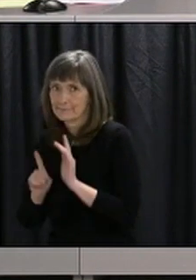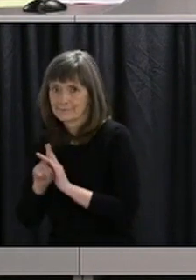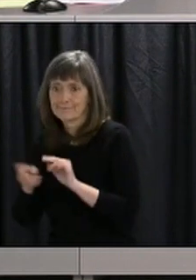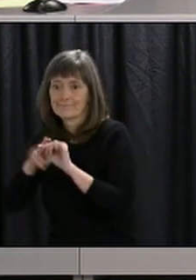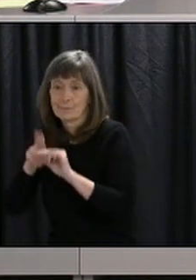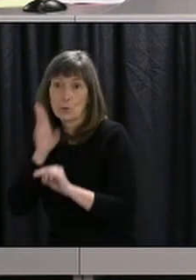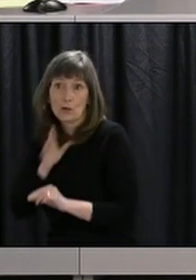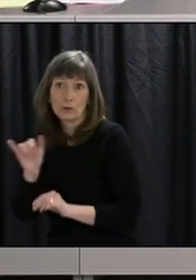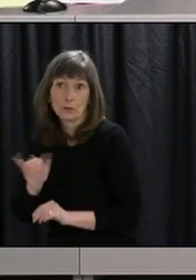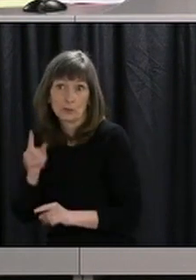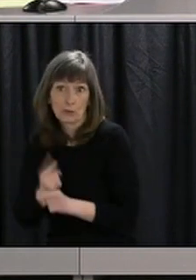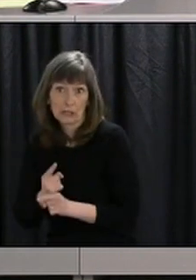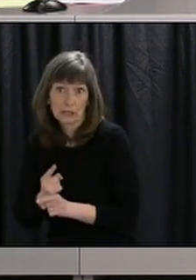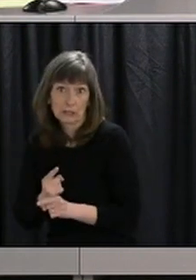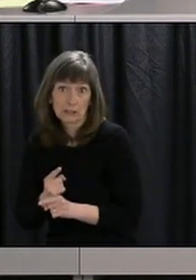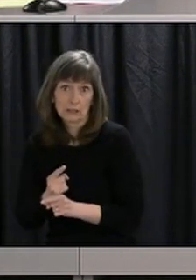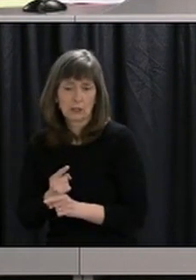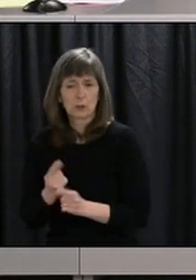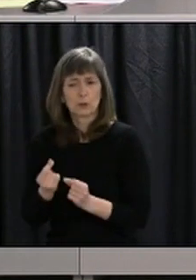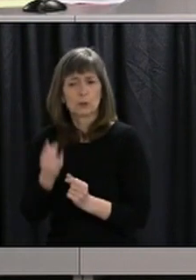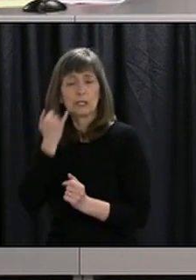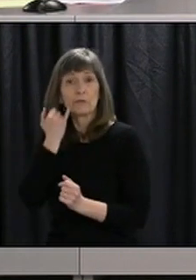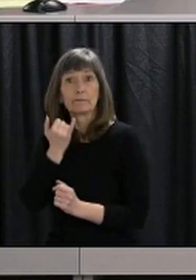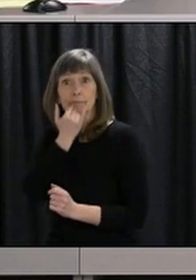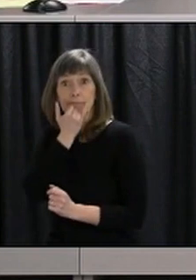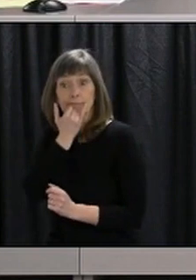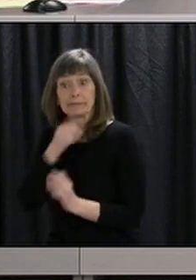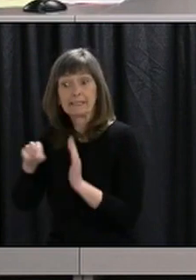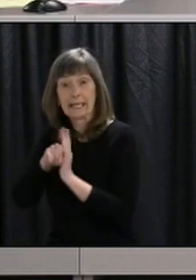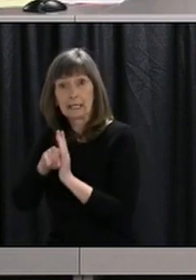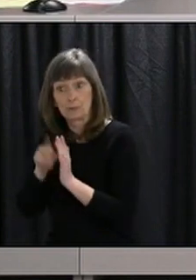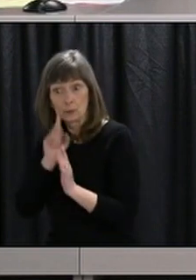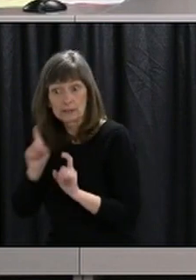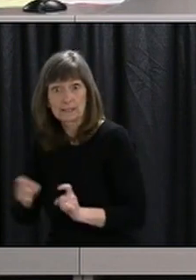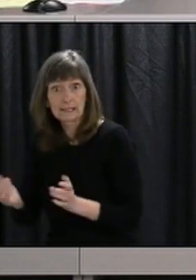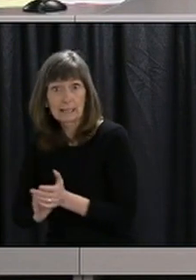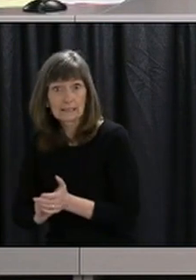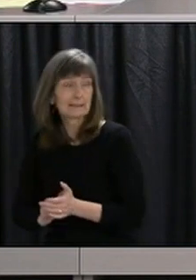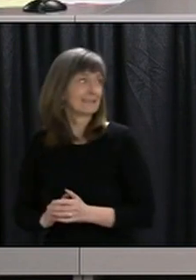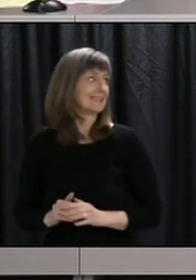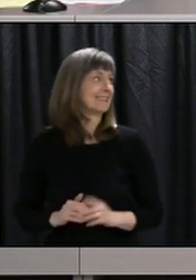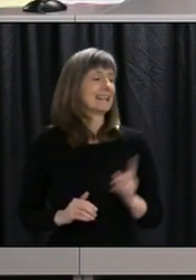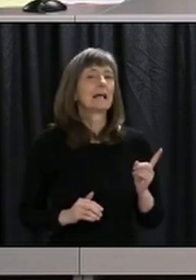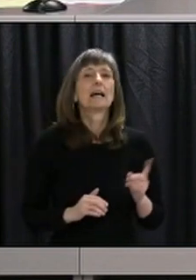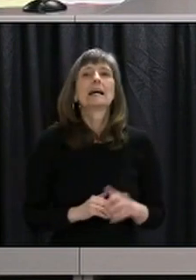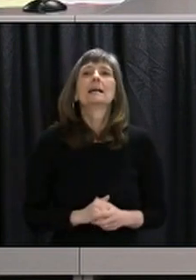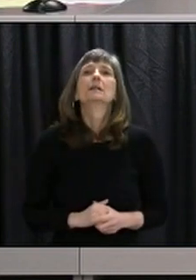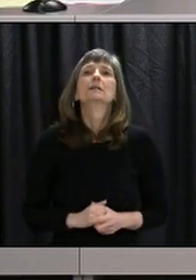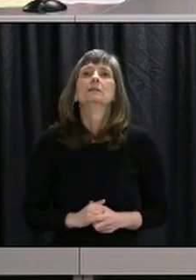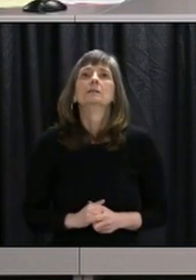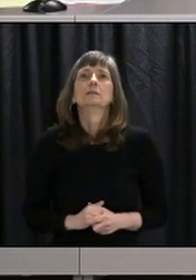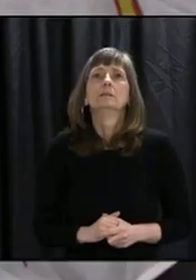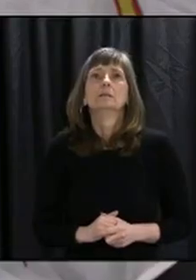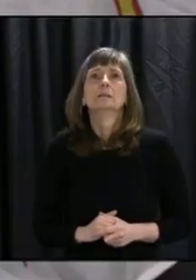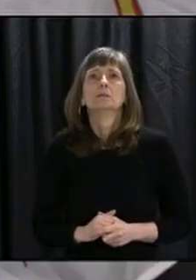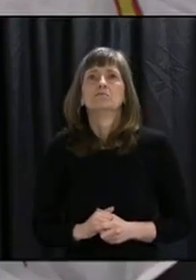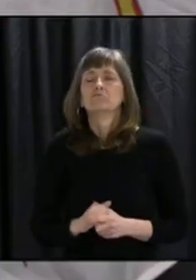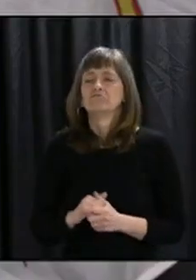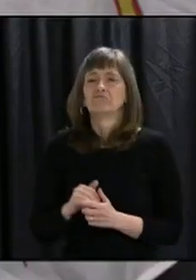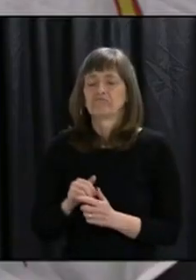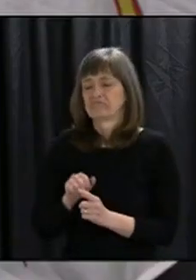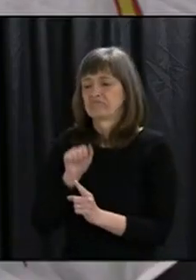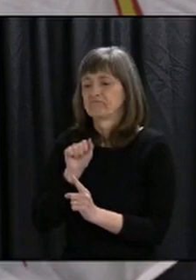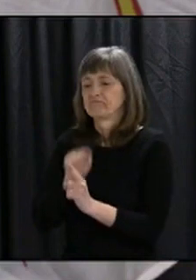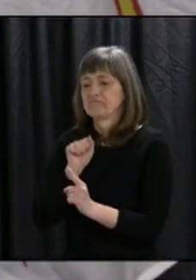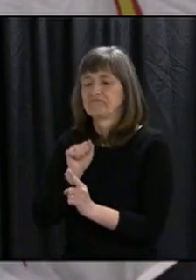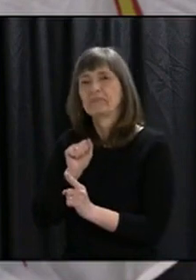this retesting? We don't. Oh, sorry, Jen. Yeah, so we don't really, false negatives.